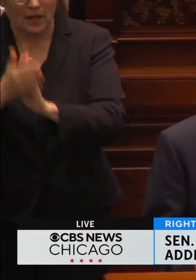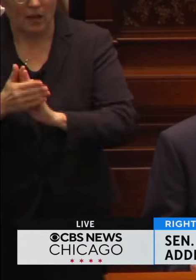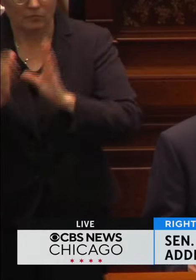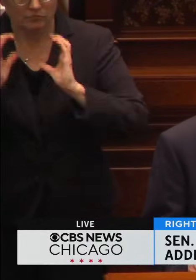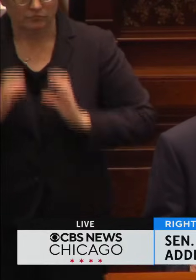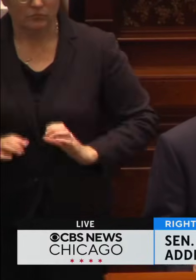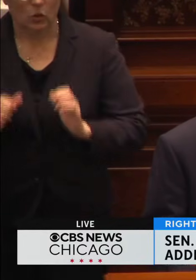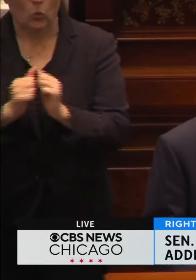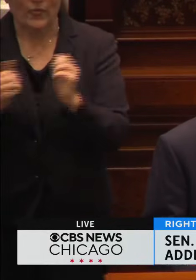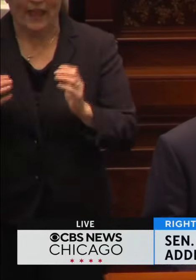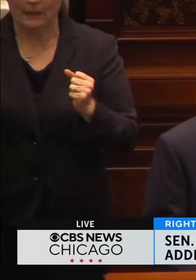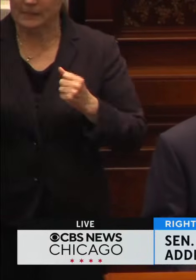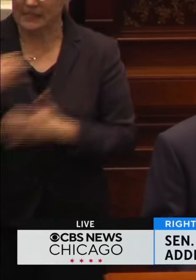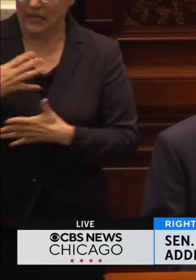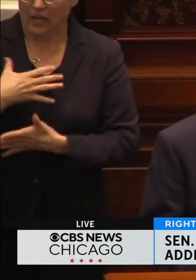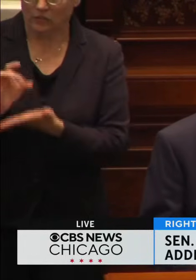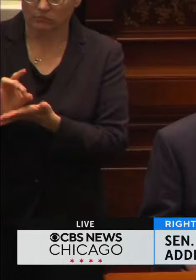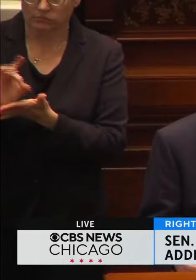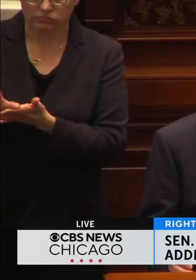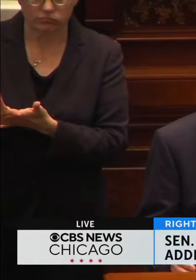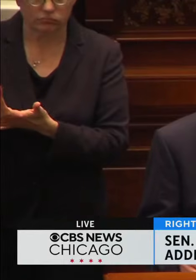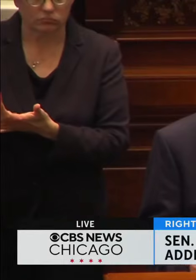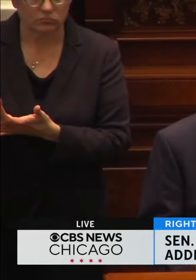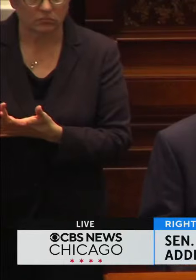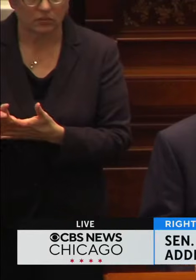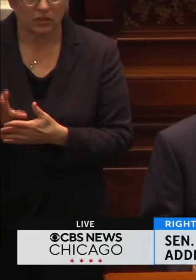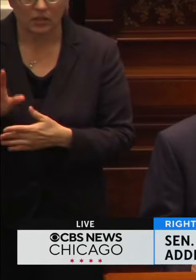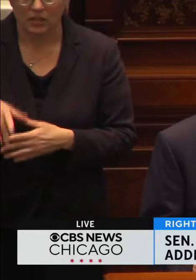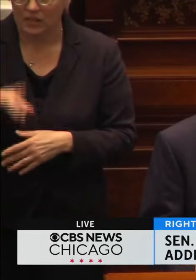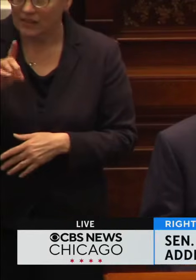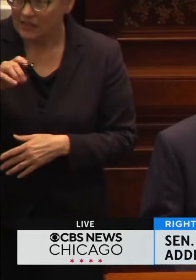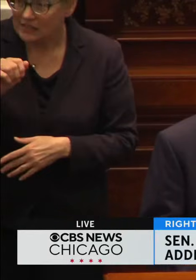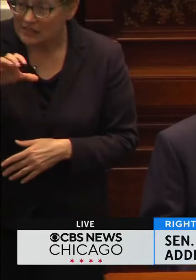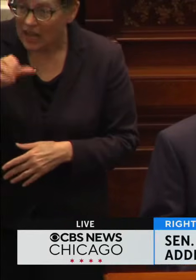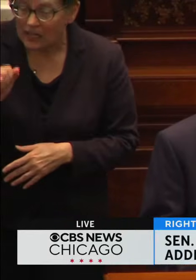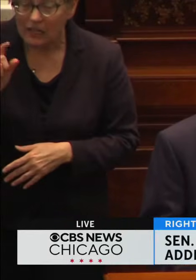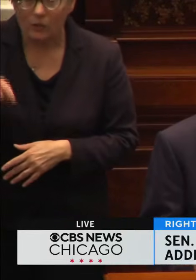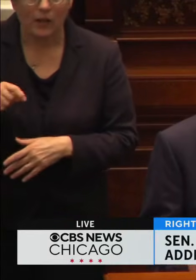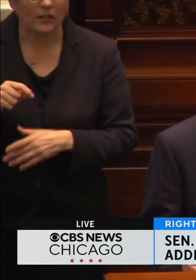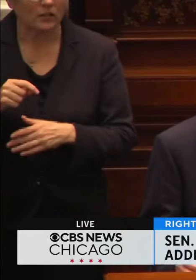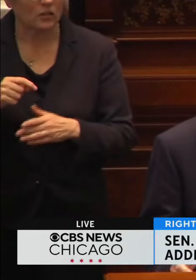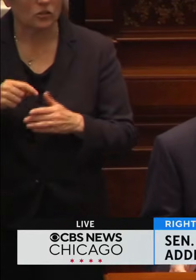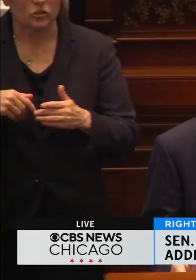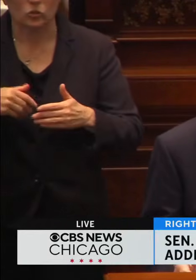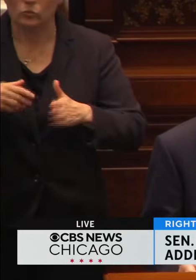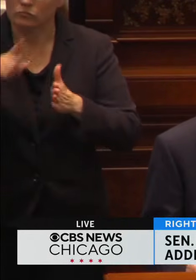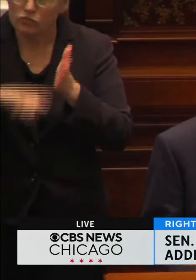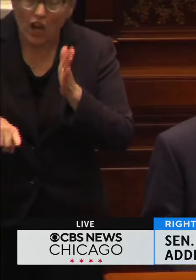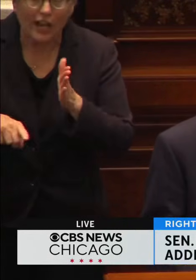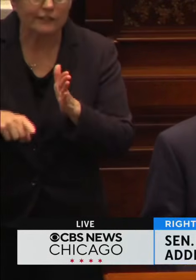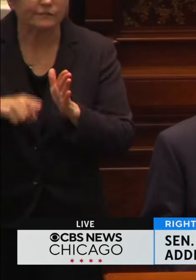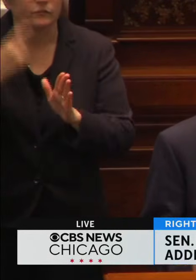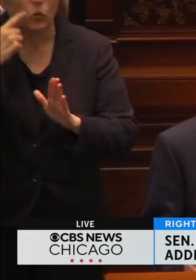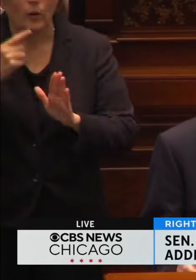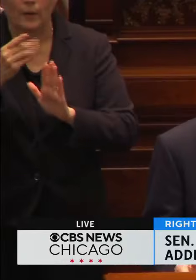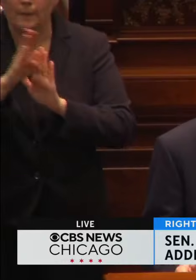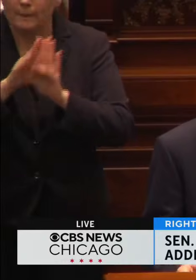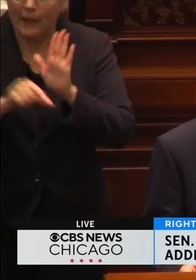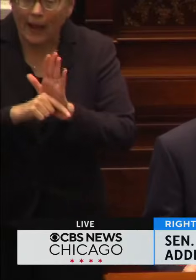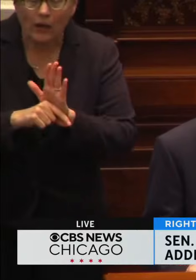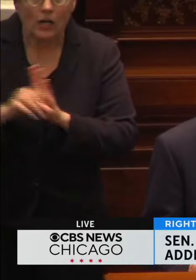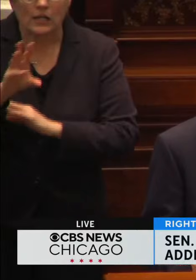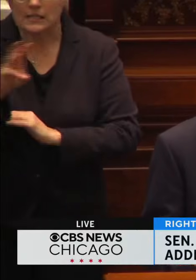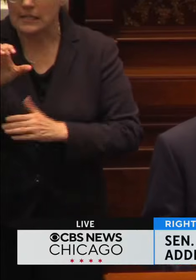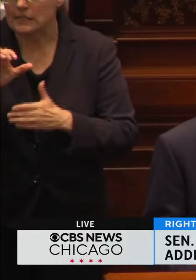was a remarkable program. They had to renew the DACA status every 2 years, go through a criminal background check, pay a $600